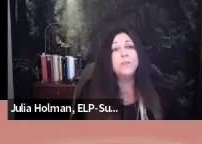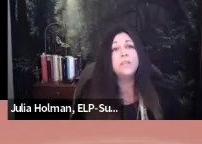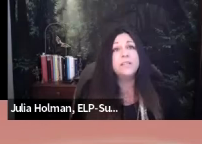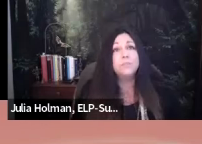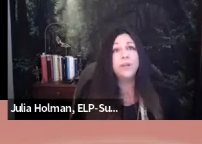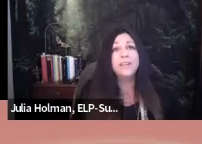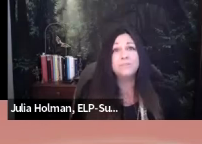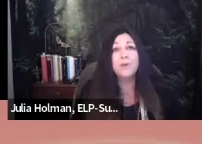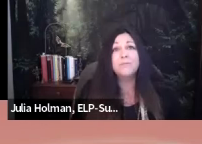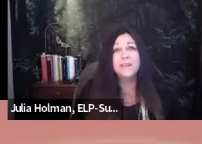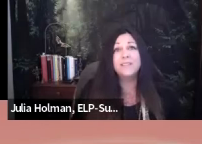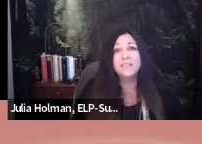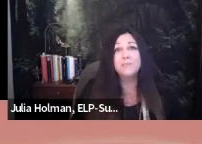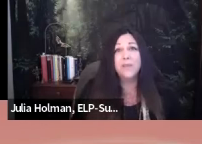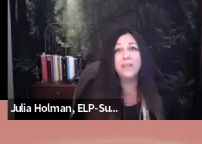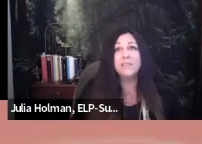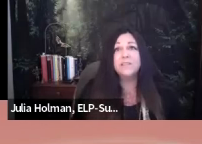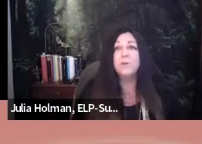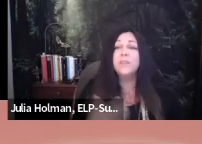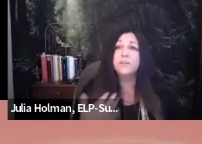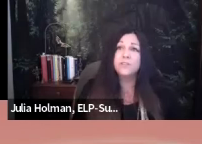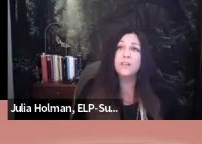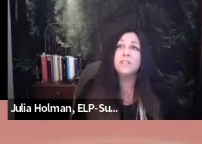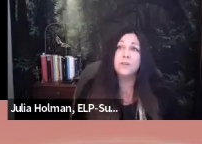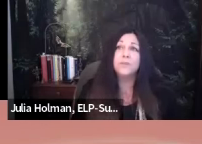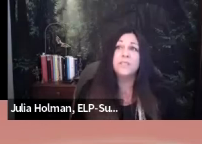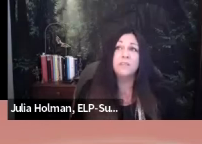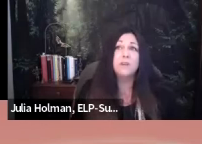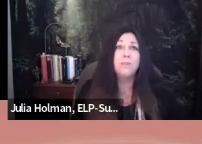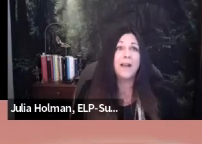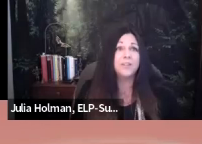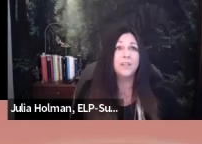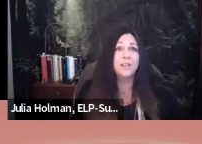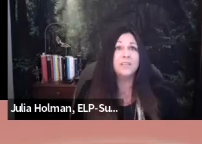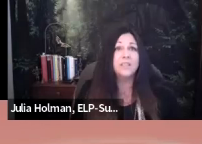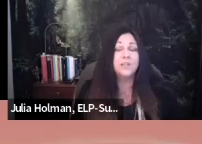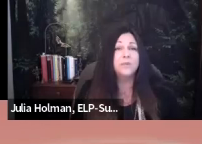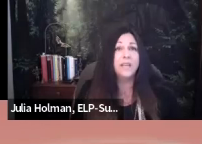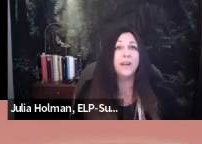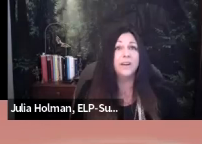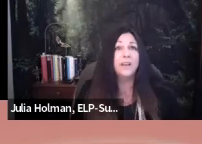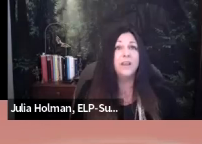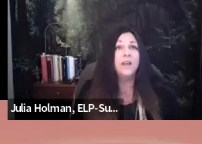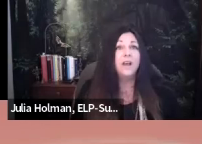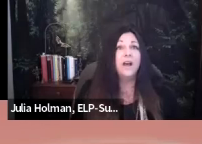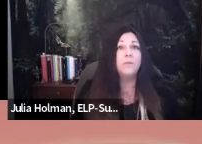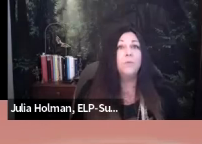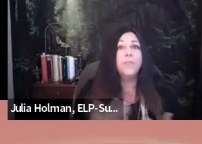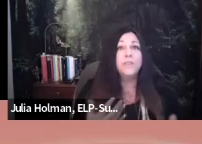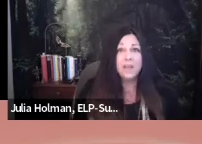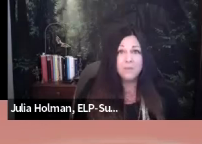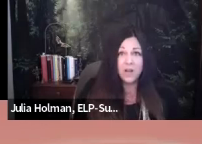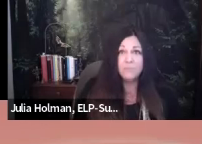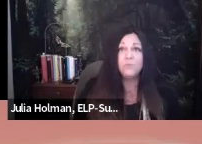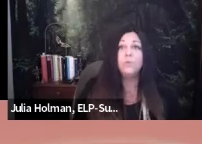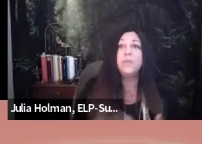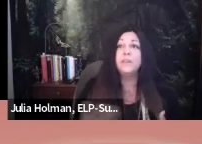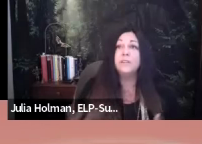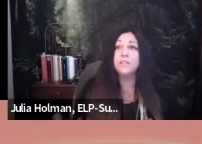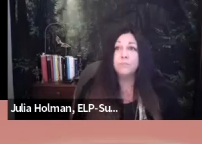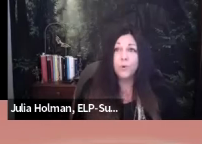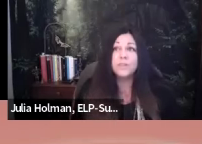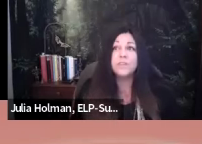And it really does bring his mom a sense of peace, knowing that her son's going to receive compassionate and continuous care. When the time comes,